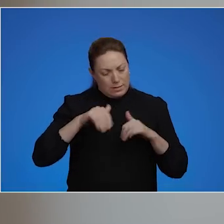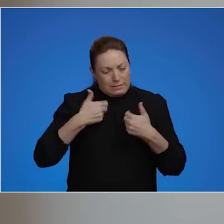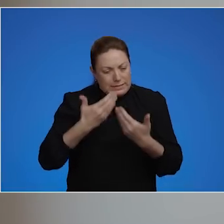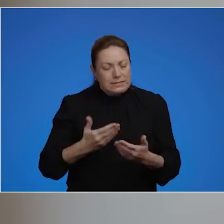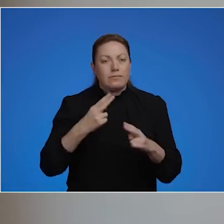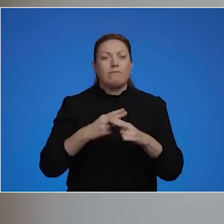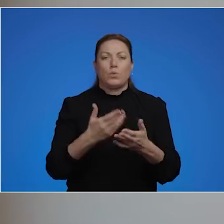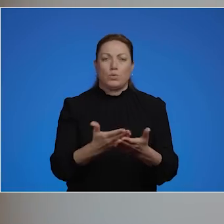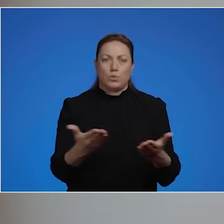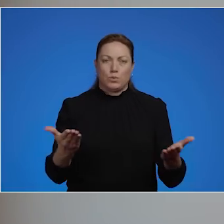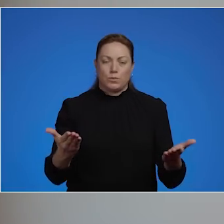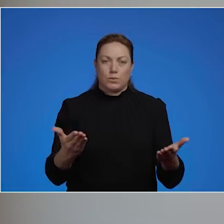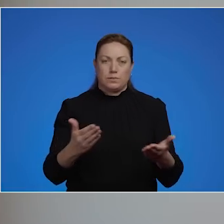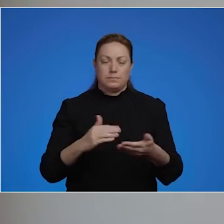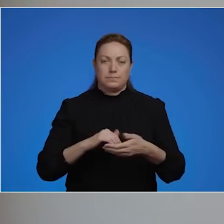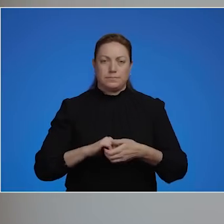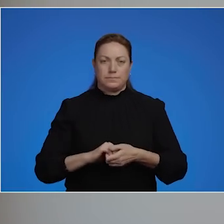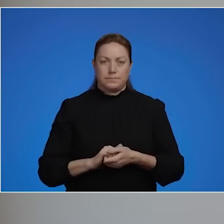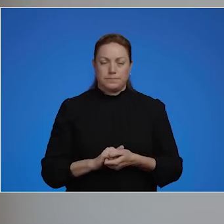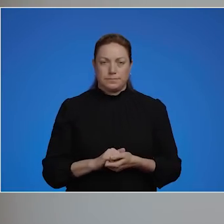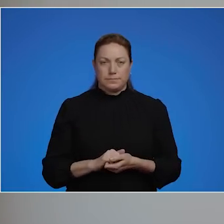given up for you.